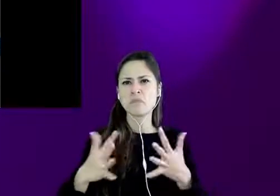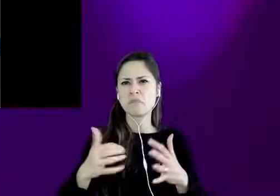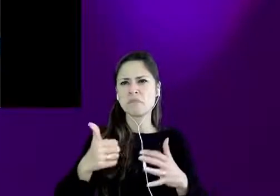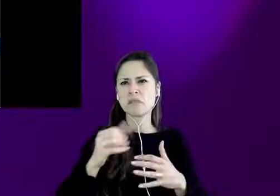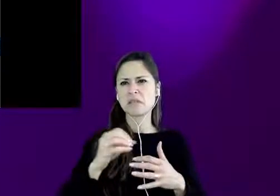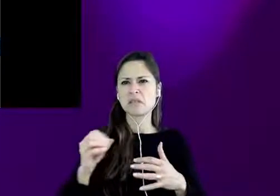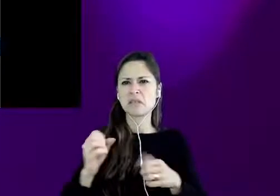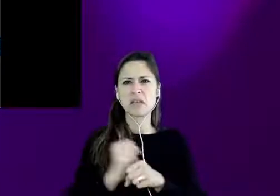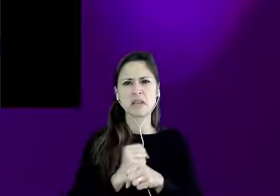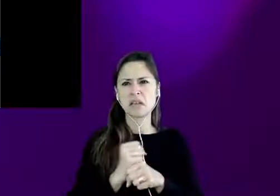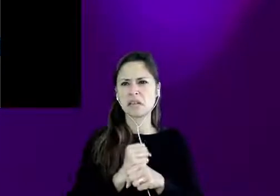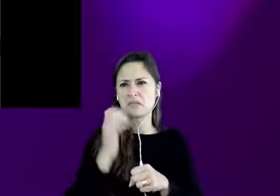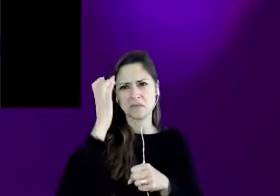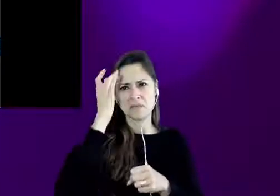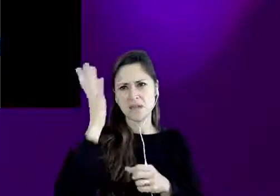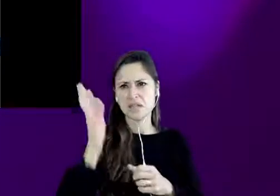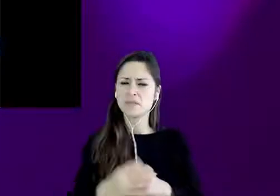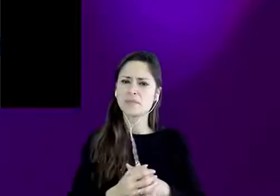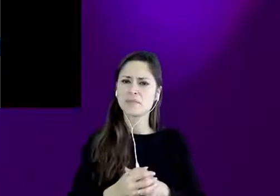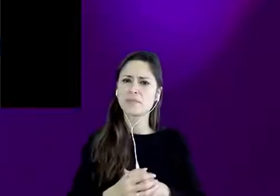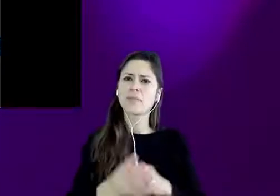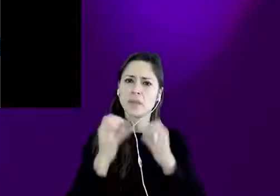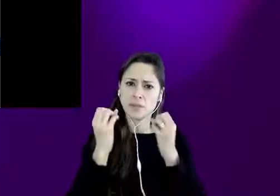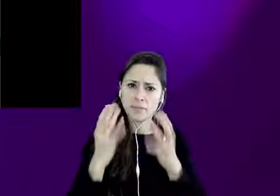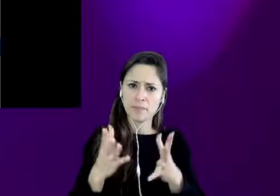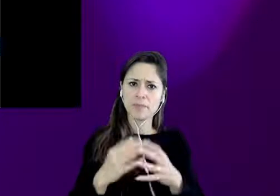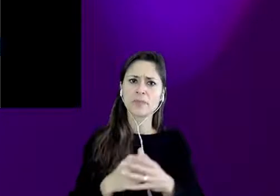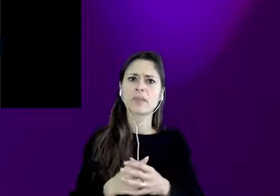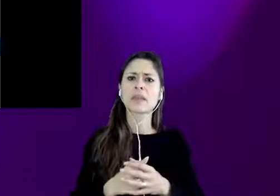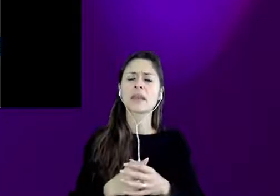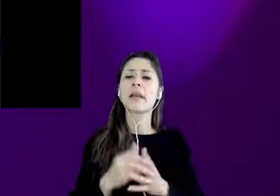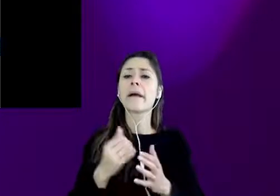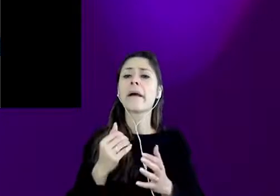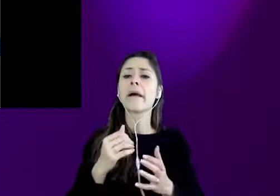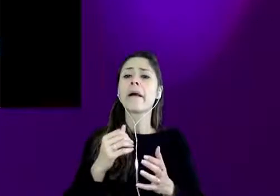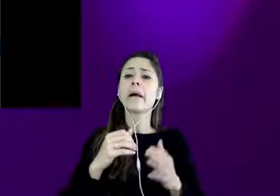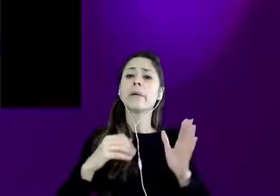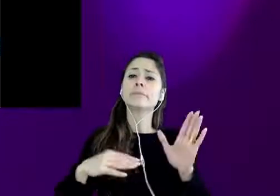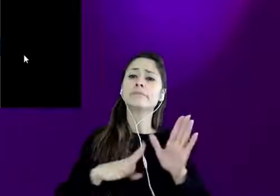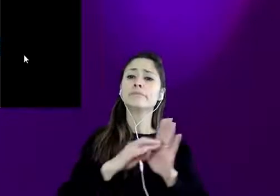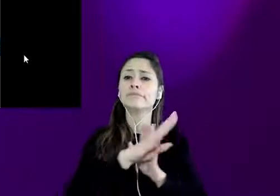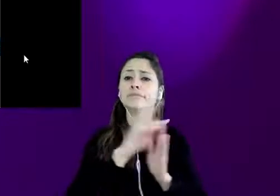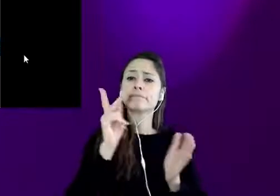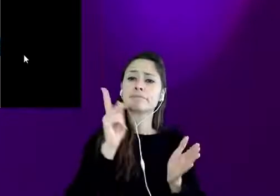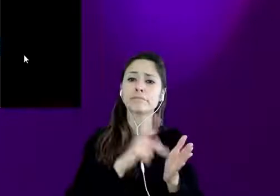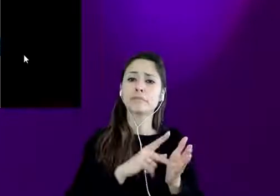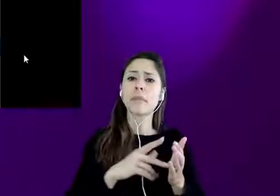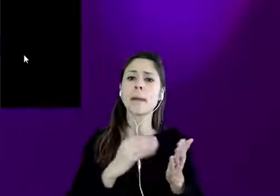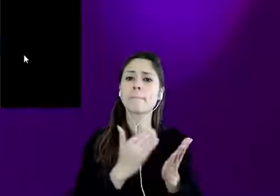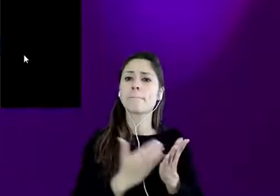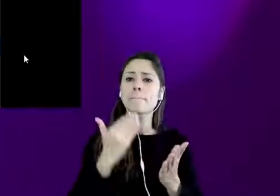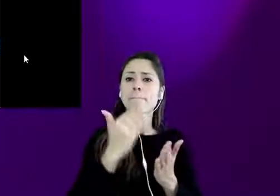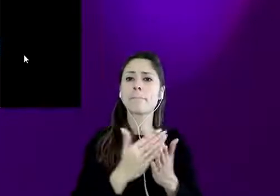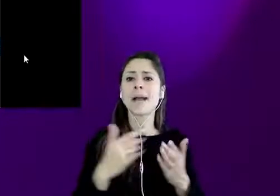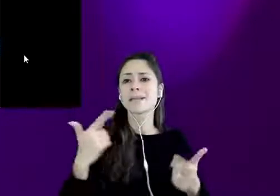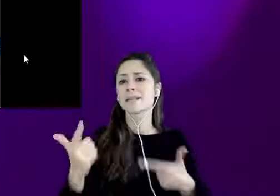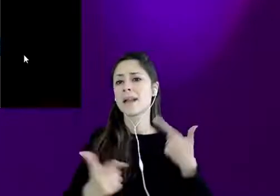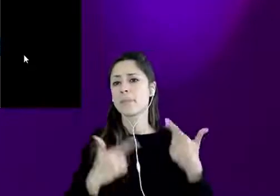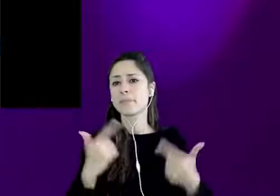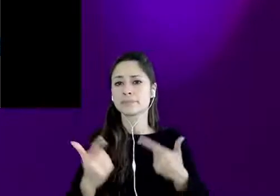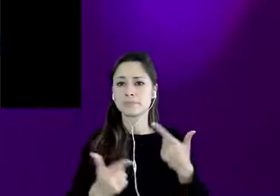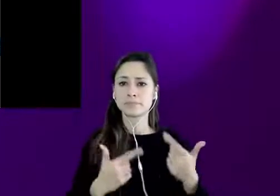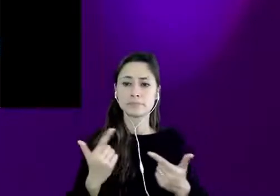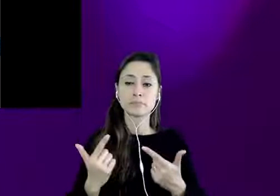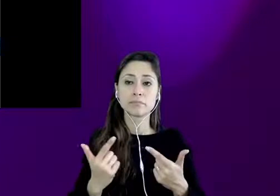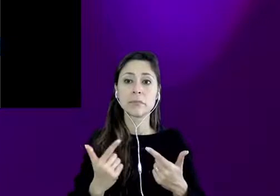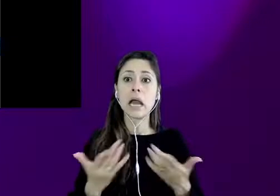So this is a reality. There is a new workforce. You know that more and more people are working later in their age.